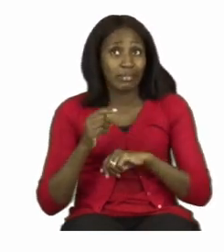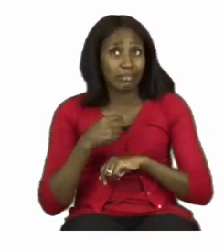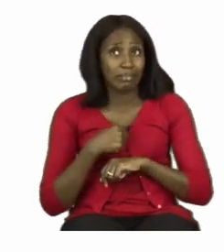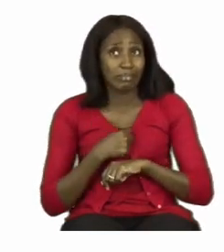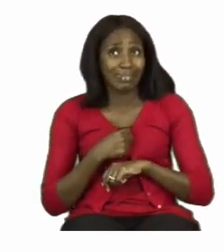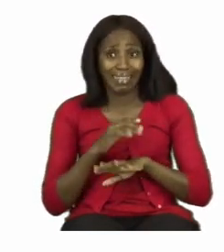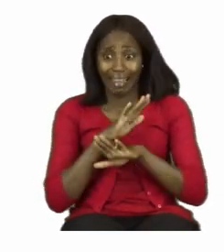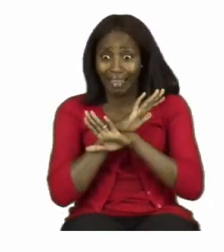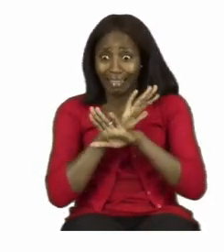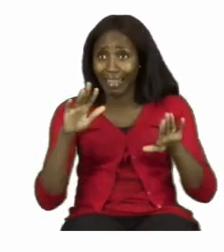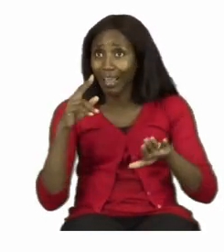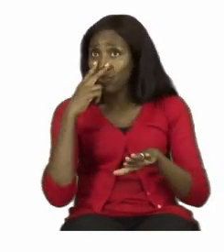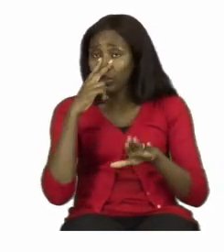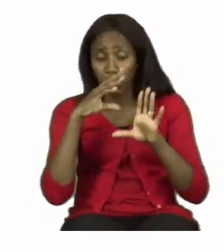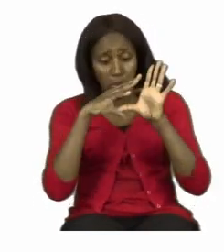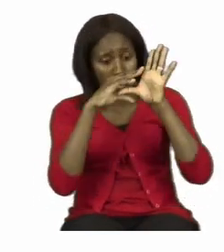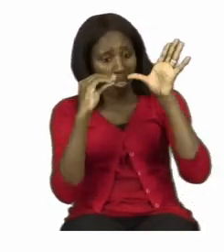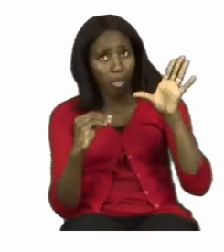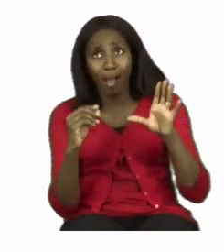pink leaves before.